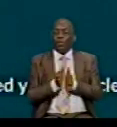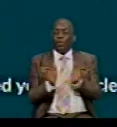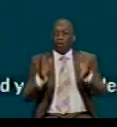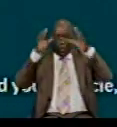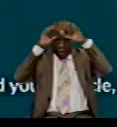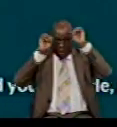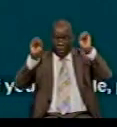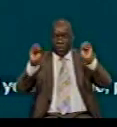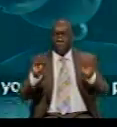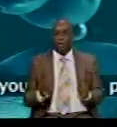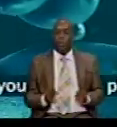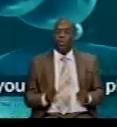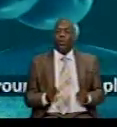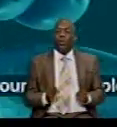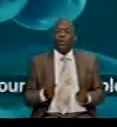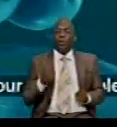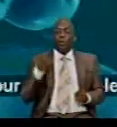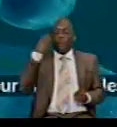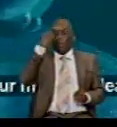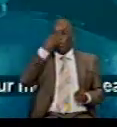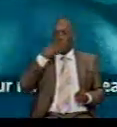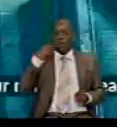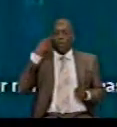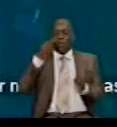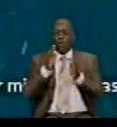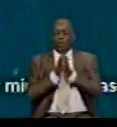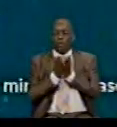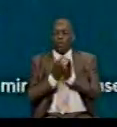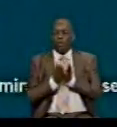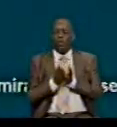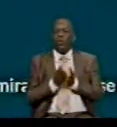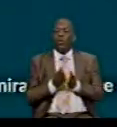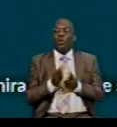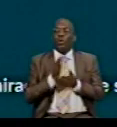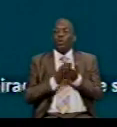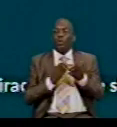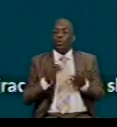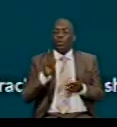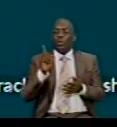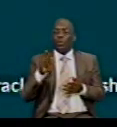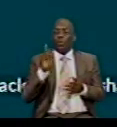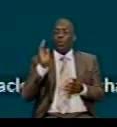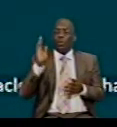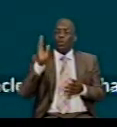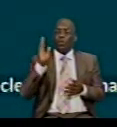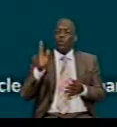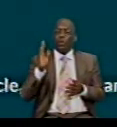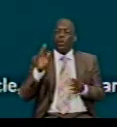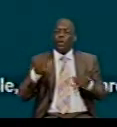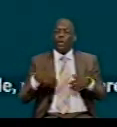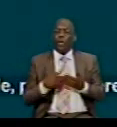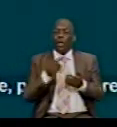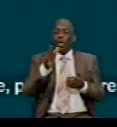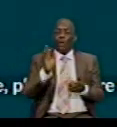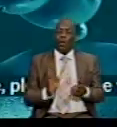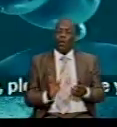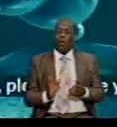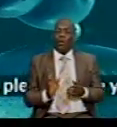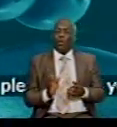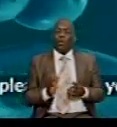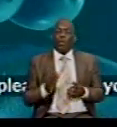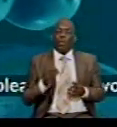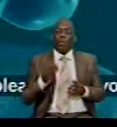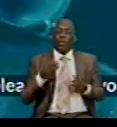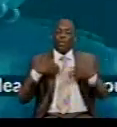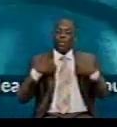Ayibakuru Isaiah is testifying of how God healed him from body itching and scratching. He said, after